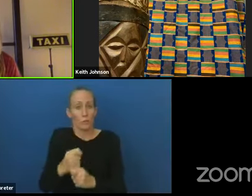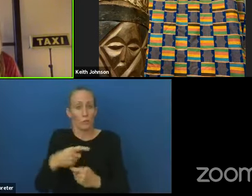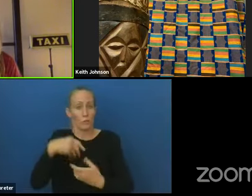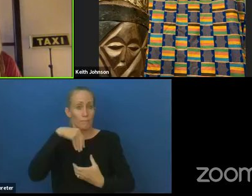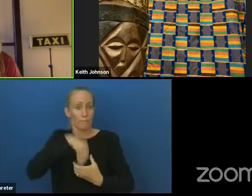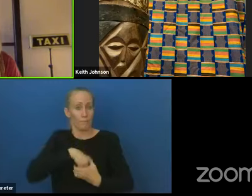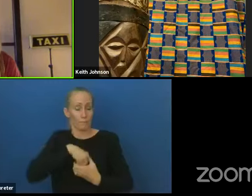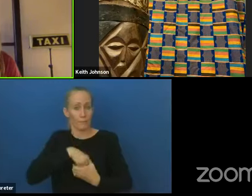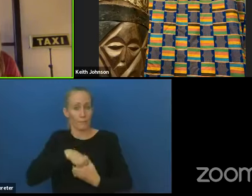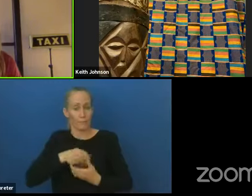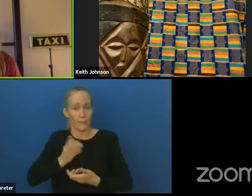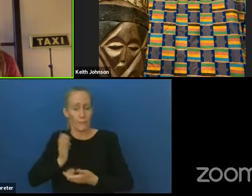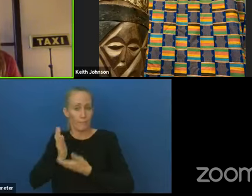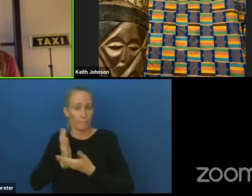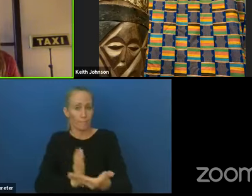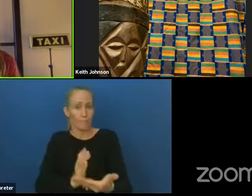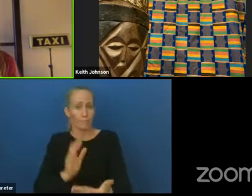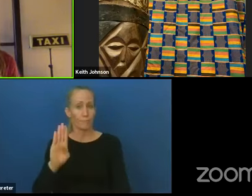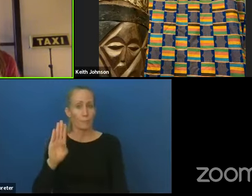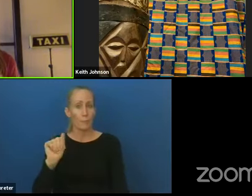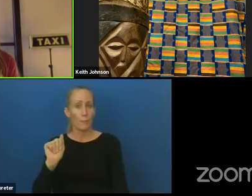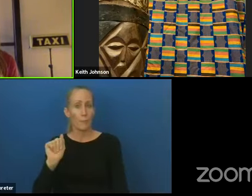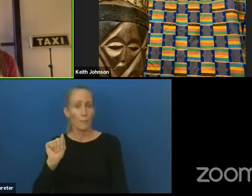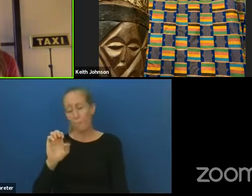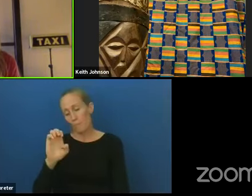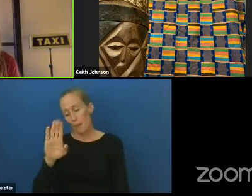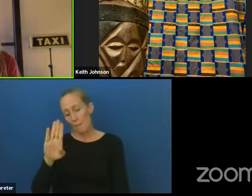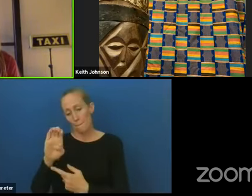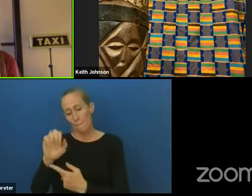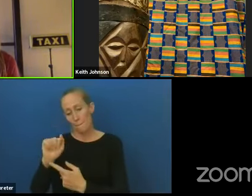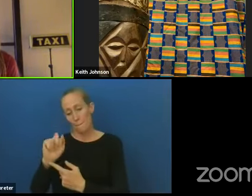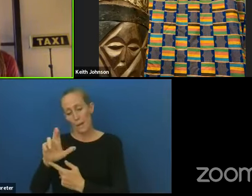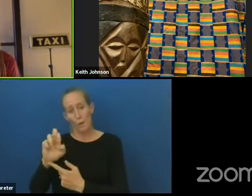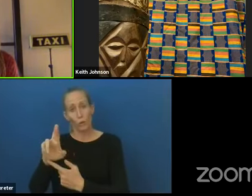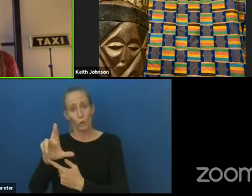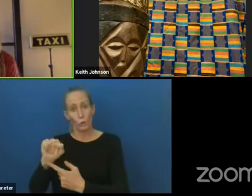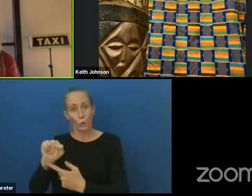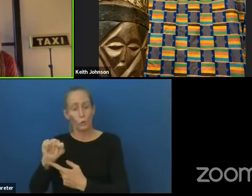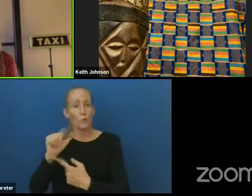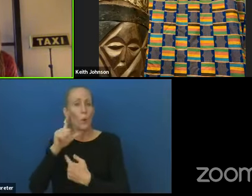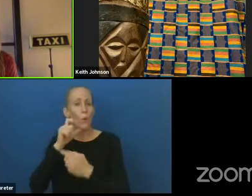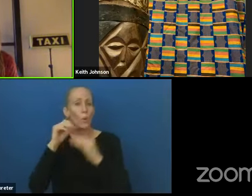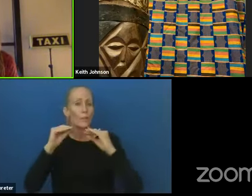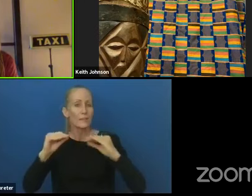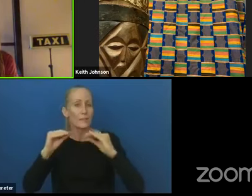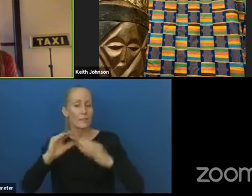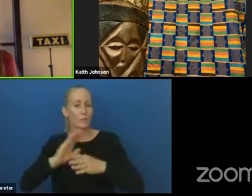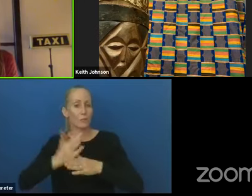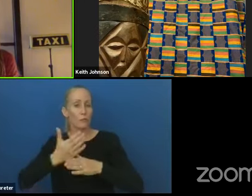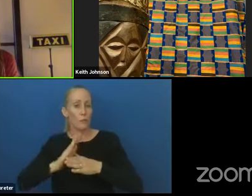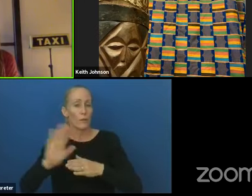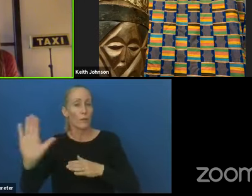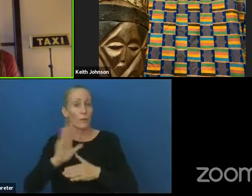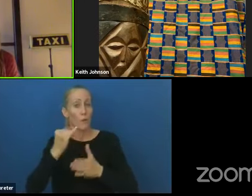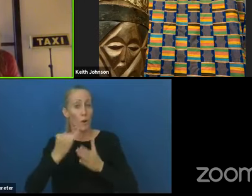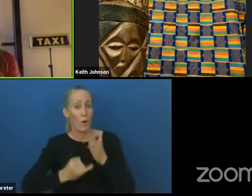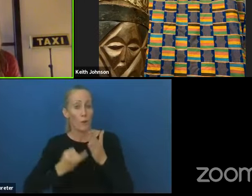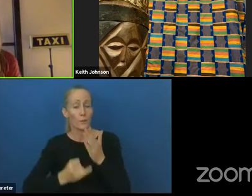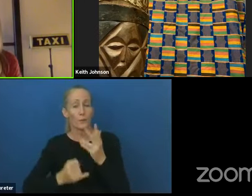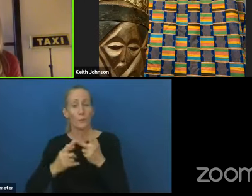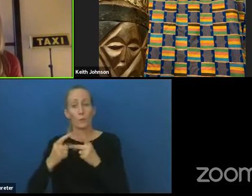your community who are working to pass on a traditional art form or a heritage practice,